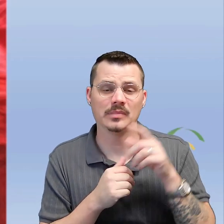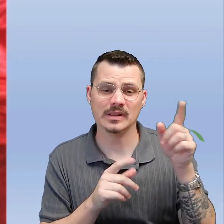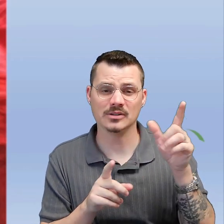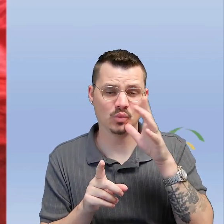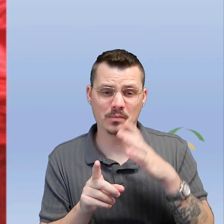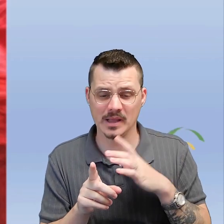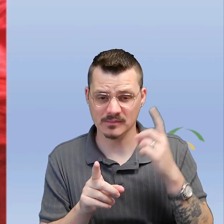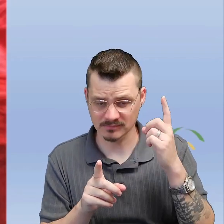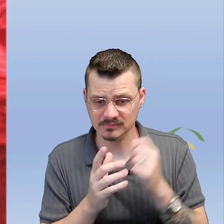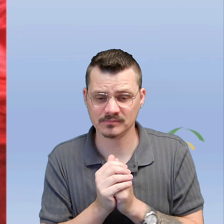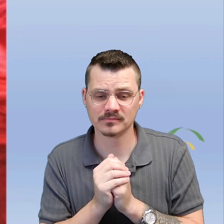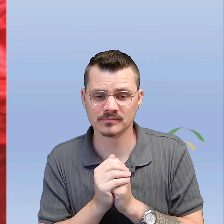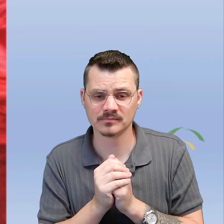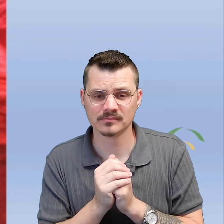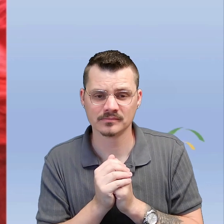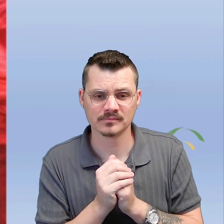This gal